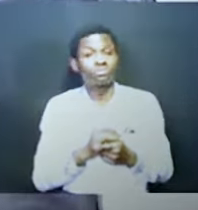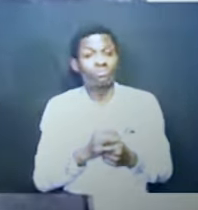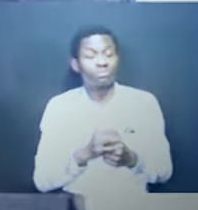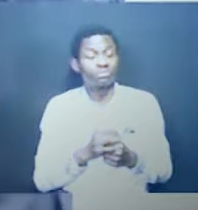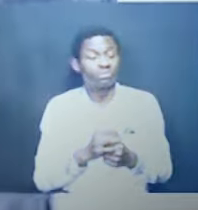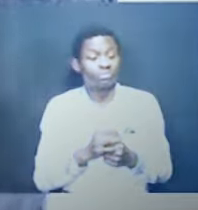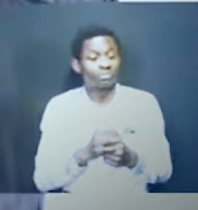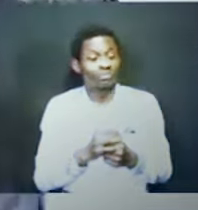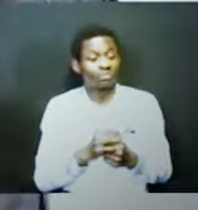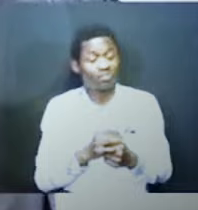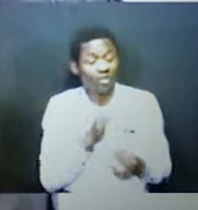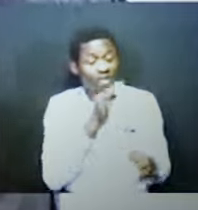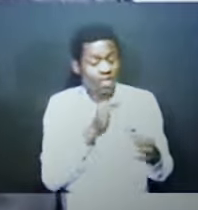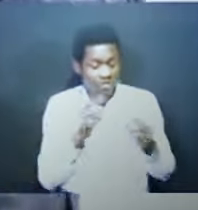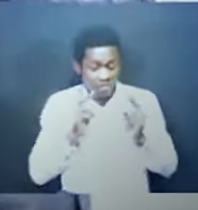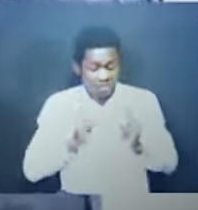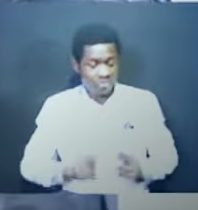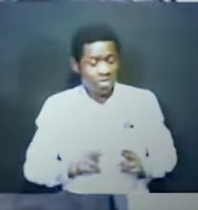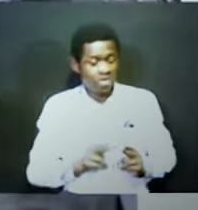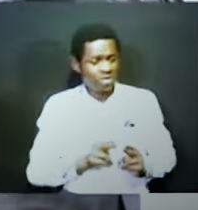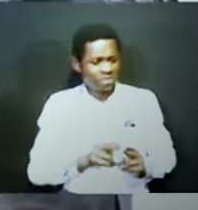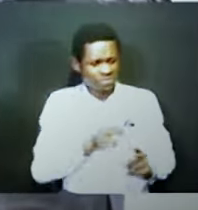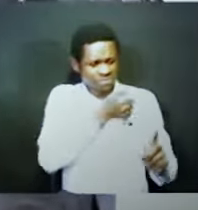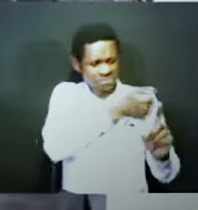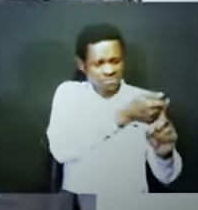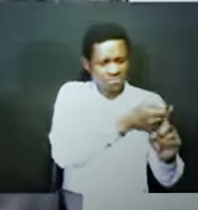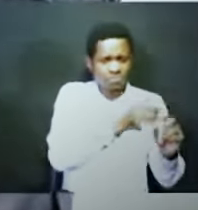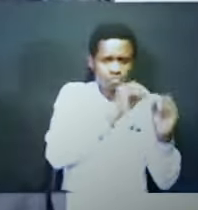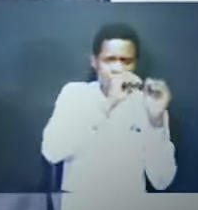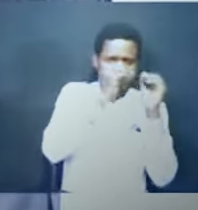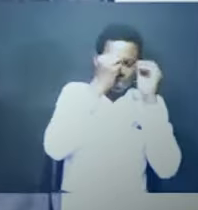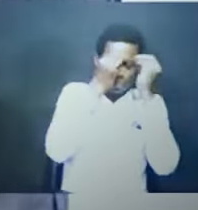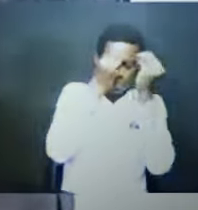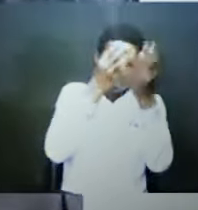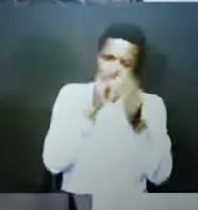human beings could obey fellow human beings in such a